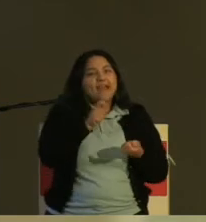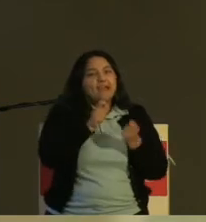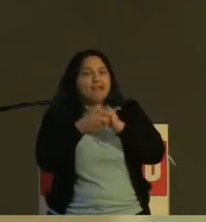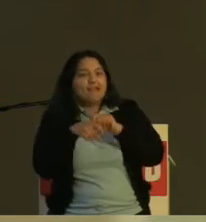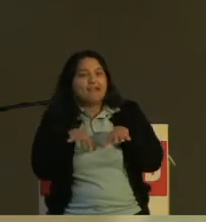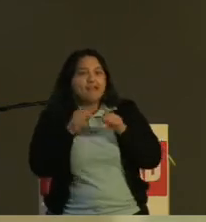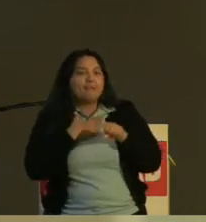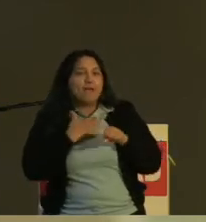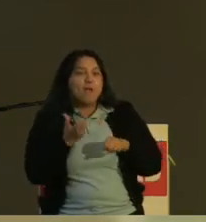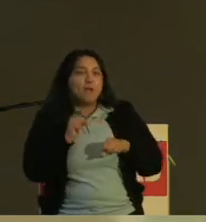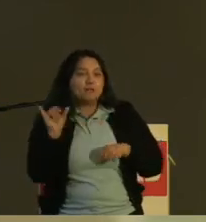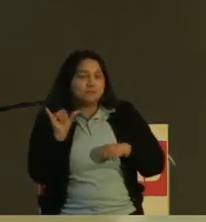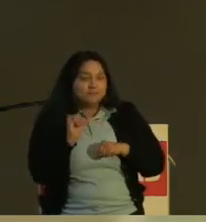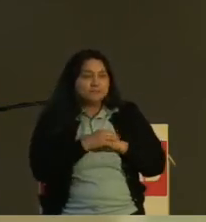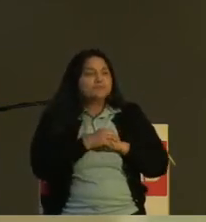I think,